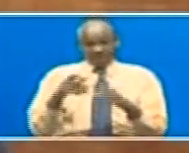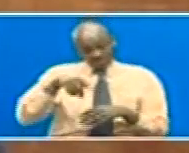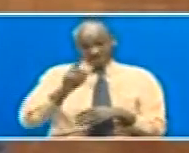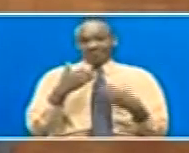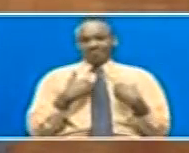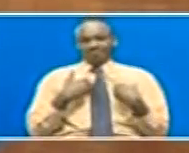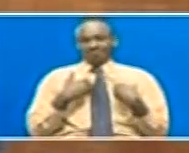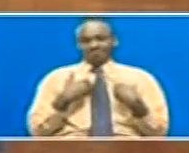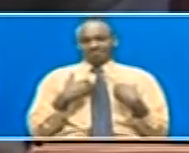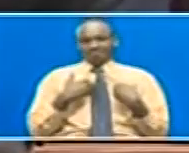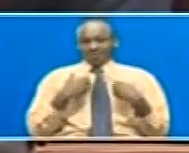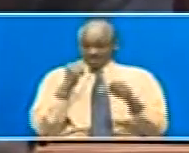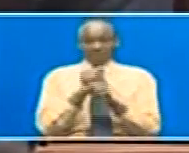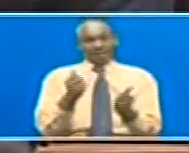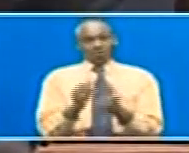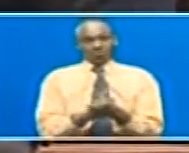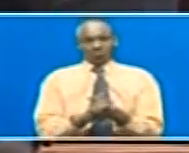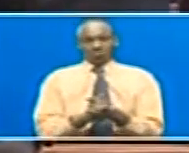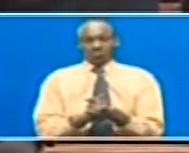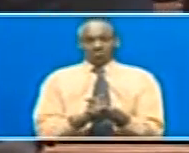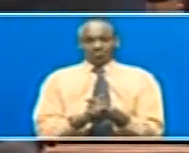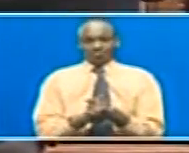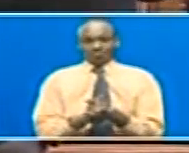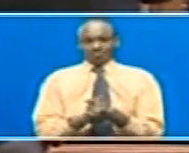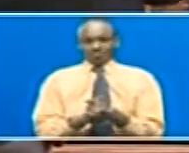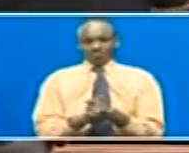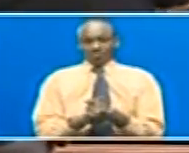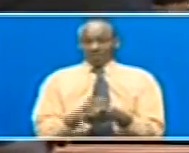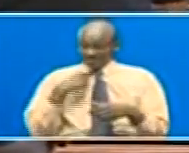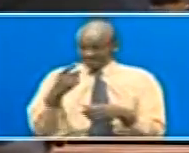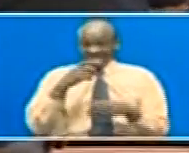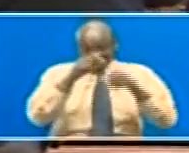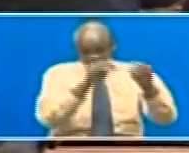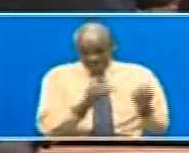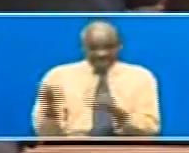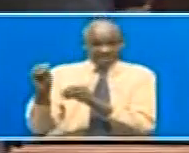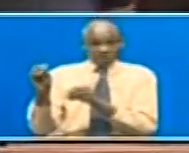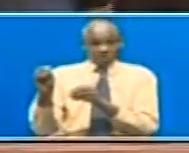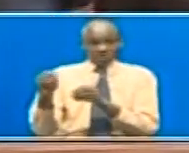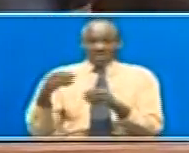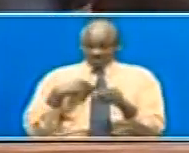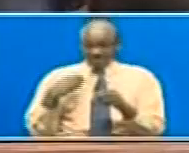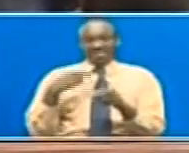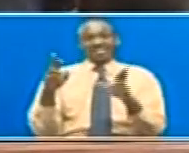already done so. I've already said the date for migration remains as set